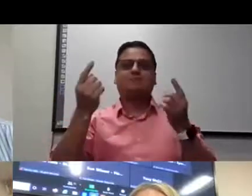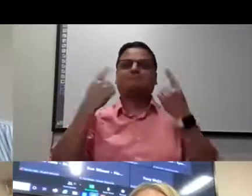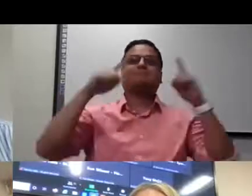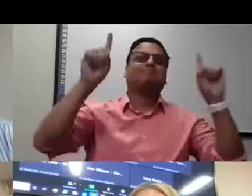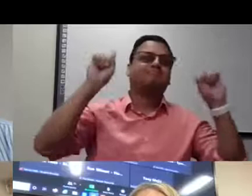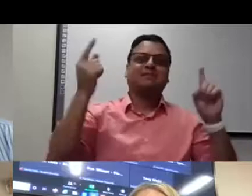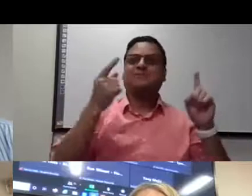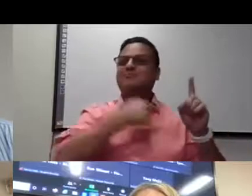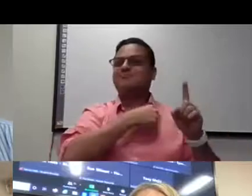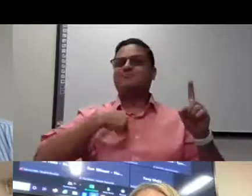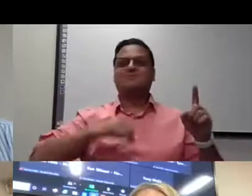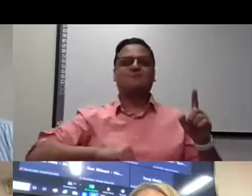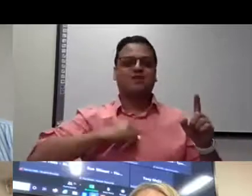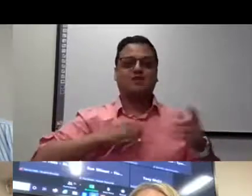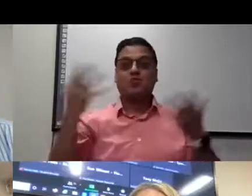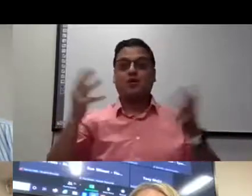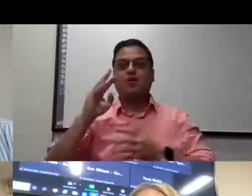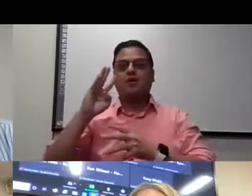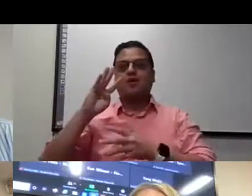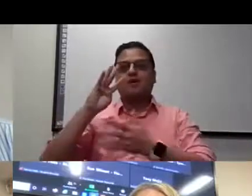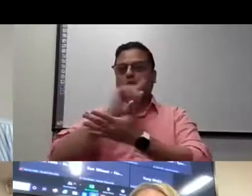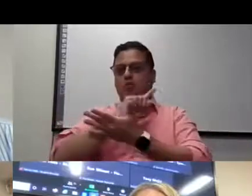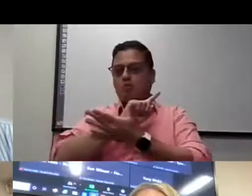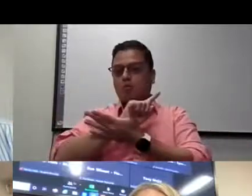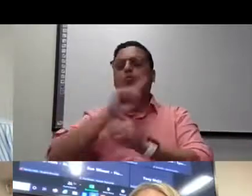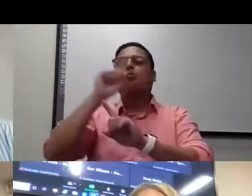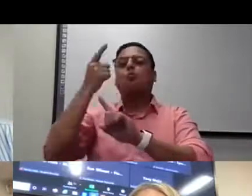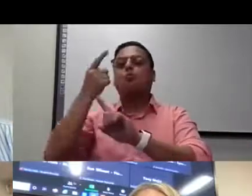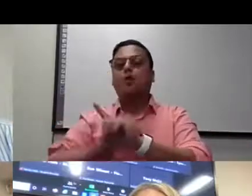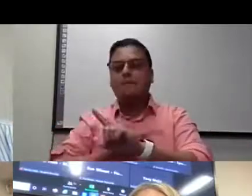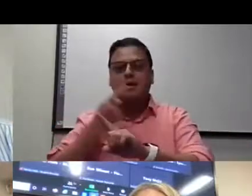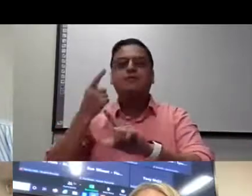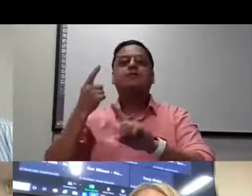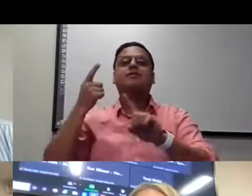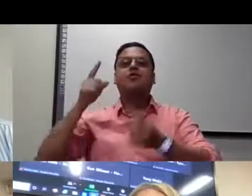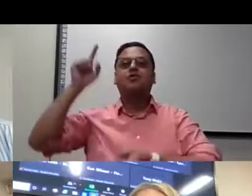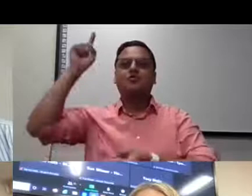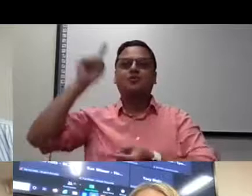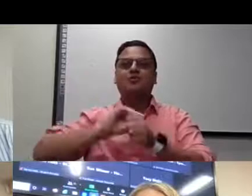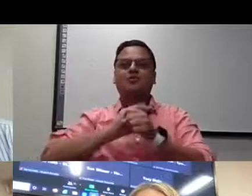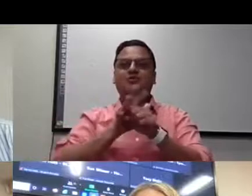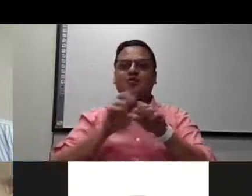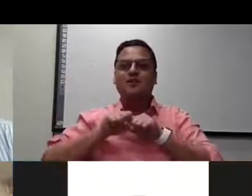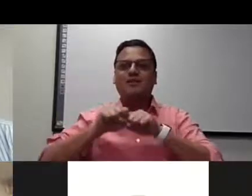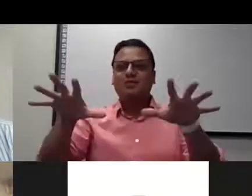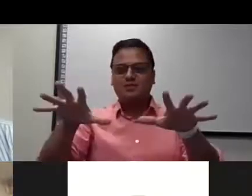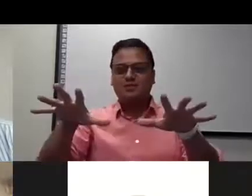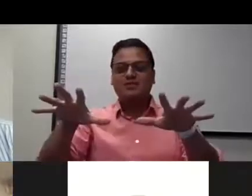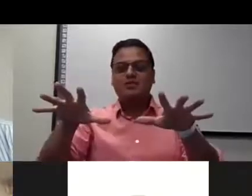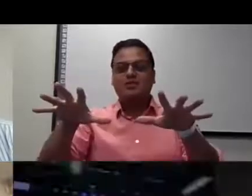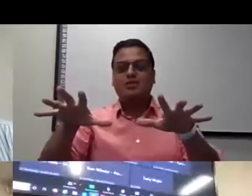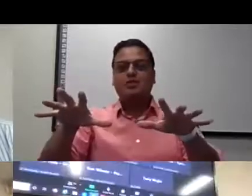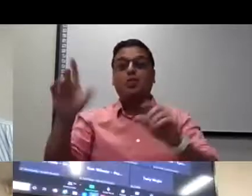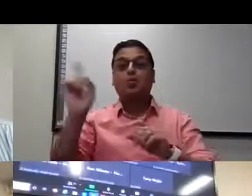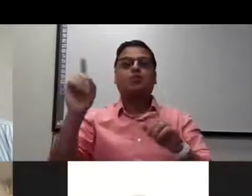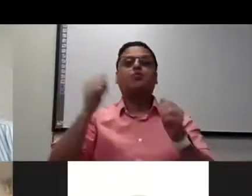that is 4 consecutive weeks running of reduced COVID cases amongst students